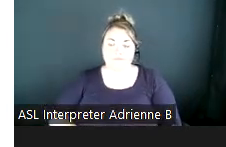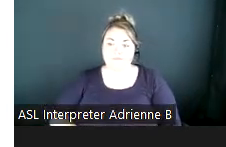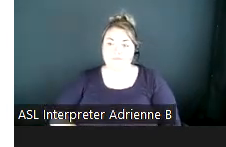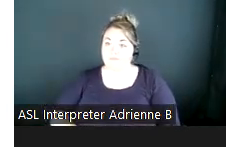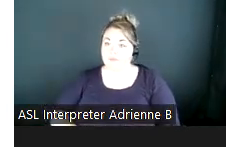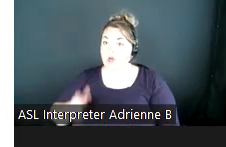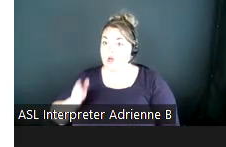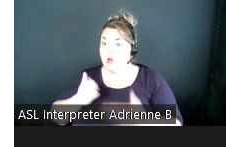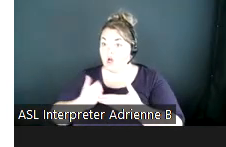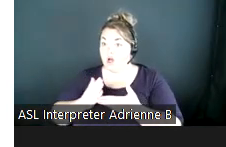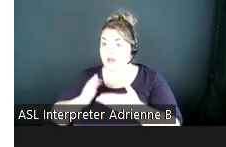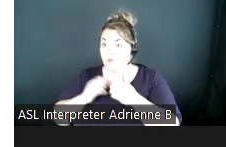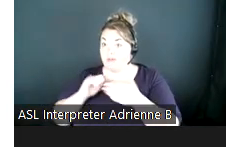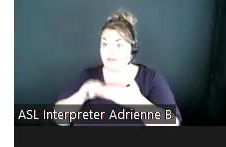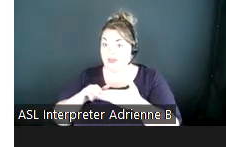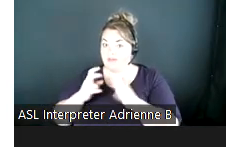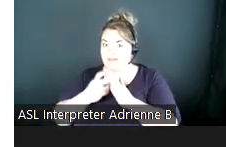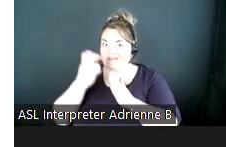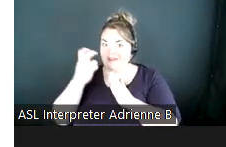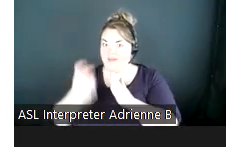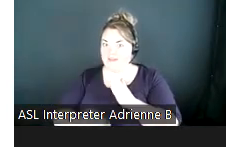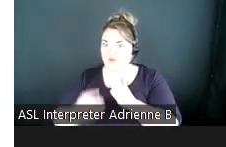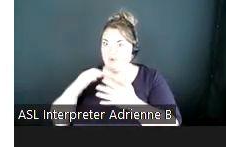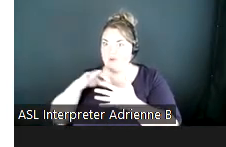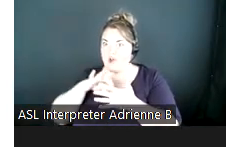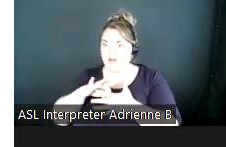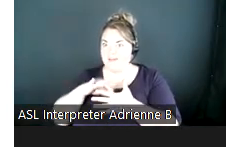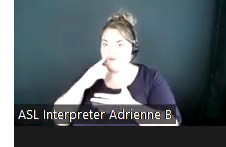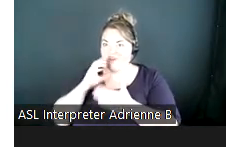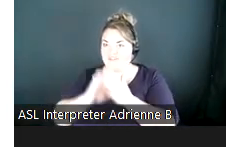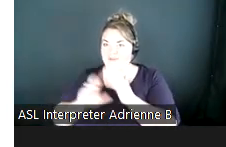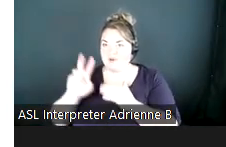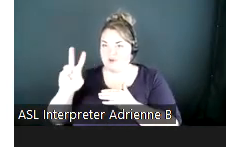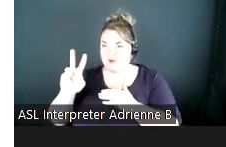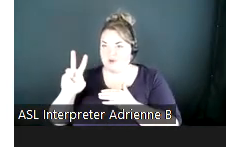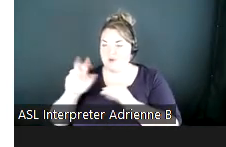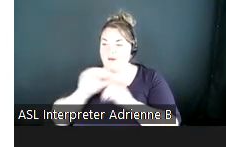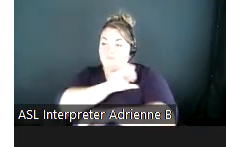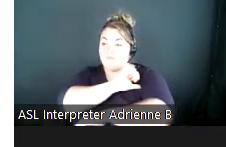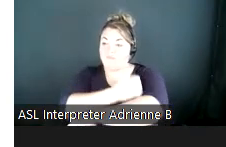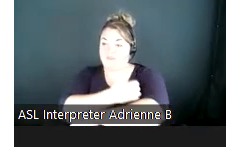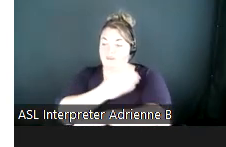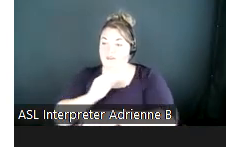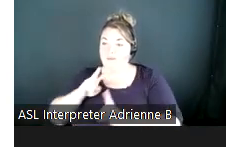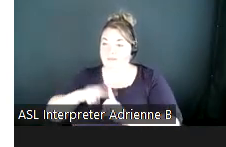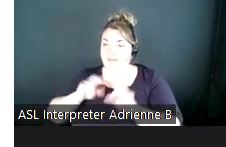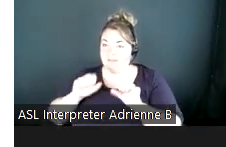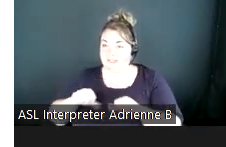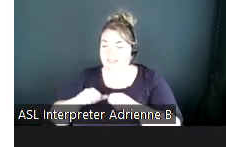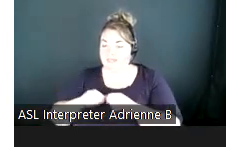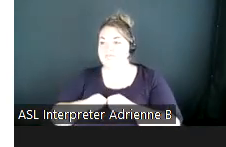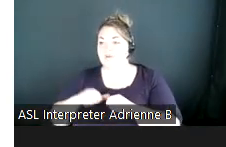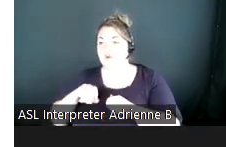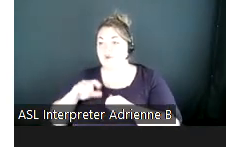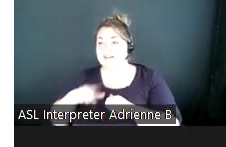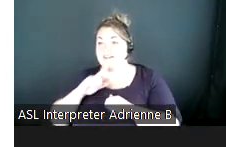All right, and with that, diving into the content of Chapter 2, Authority and Applicability. So this is the